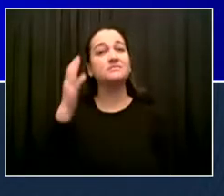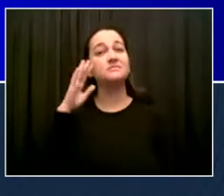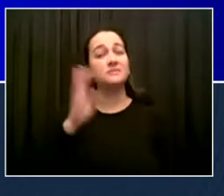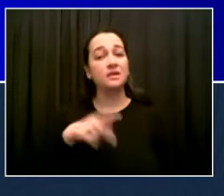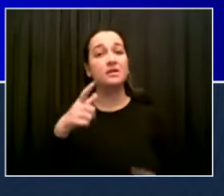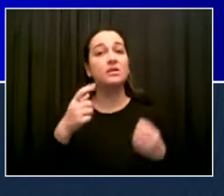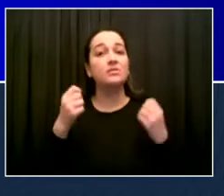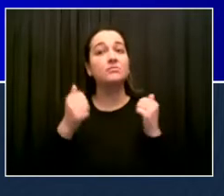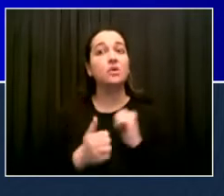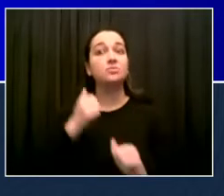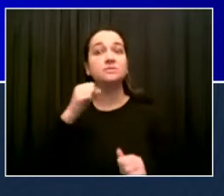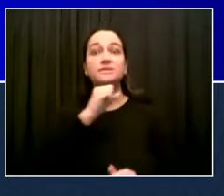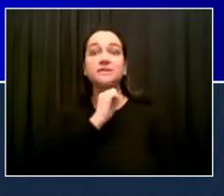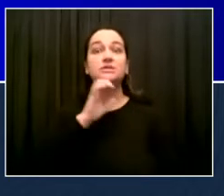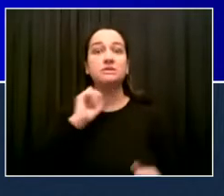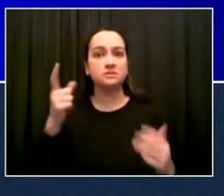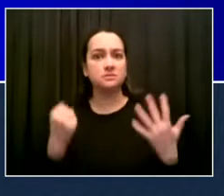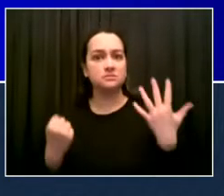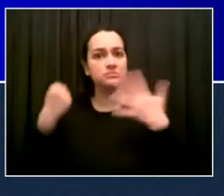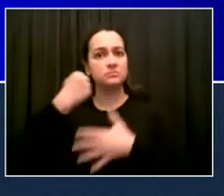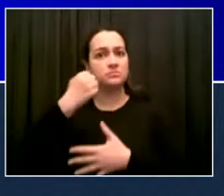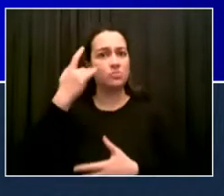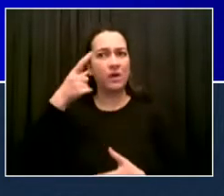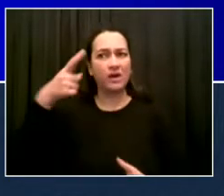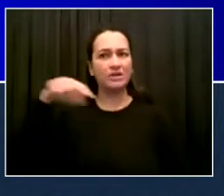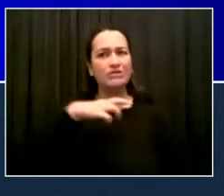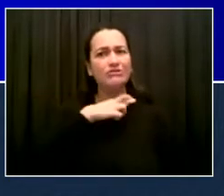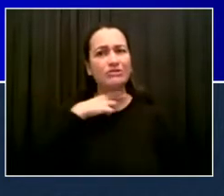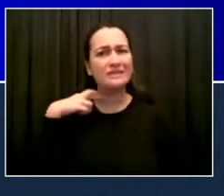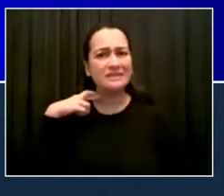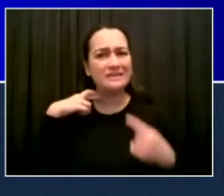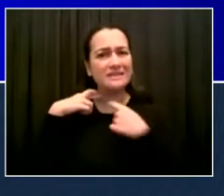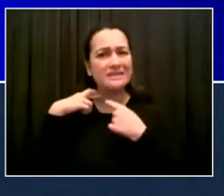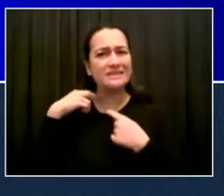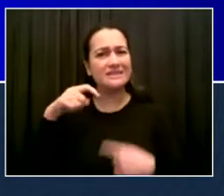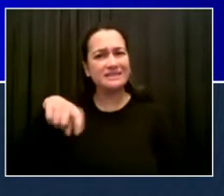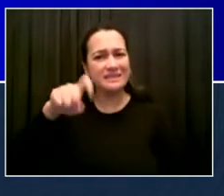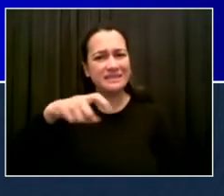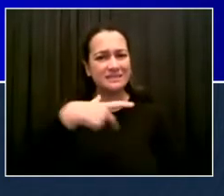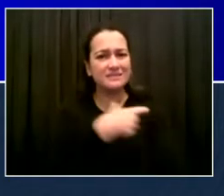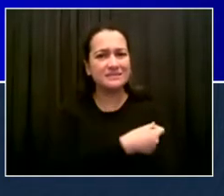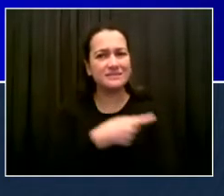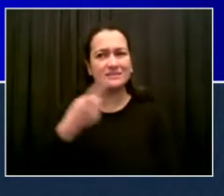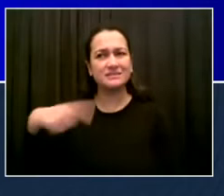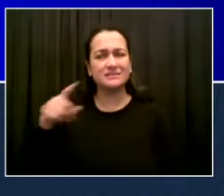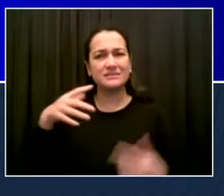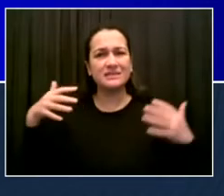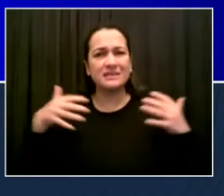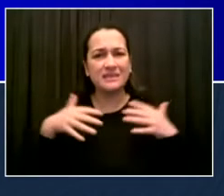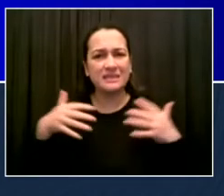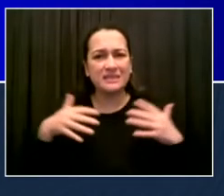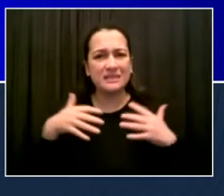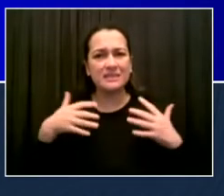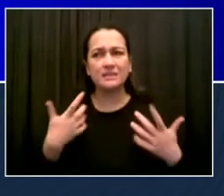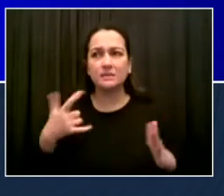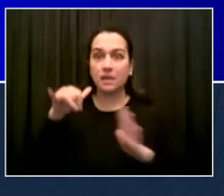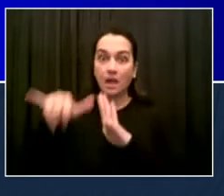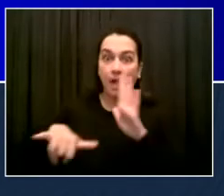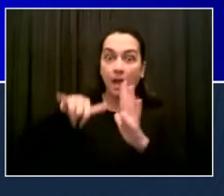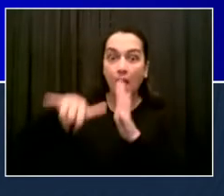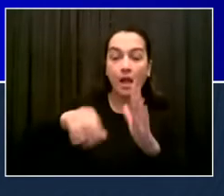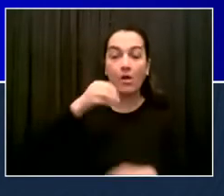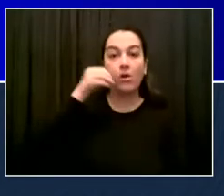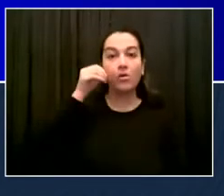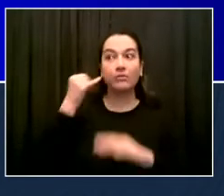scared, and their families are scared for them because they can't leave their home, but they deal with the threat of the coronavirus.